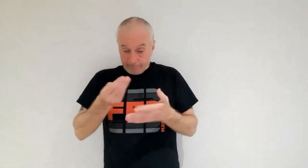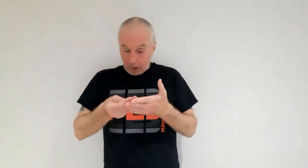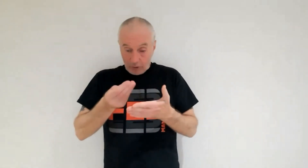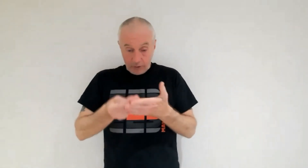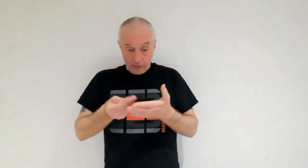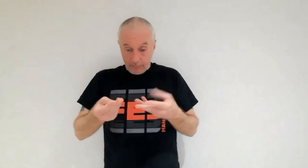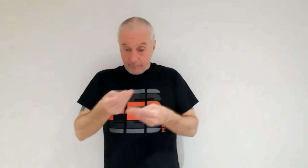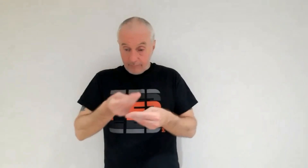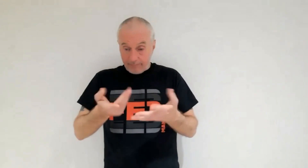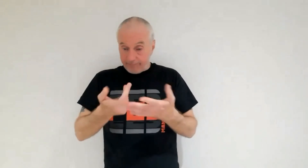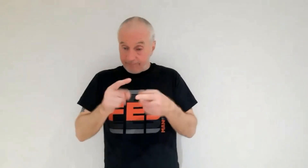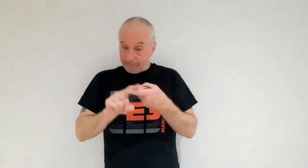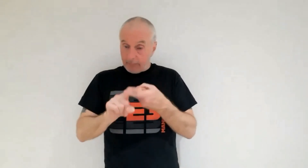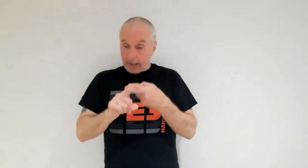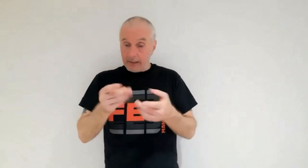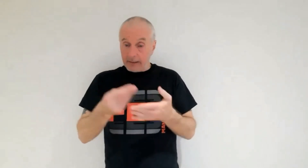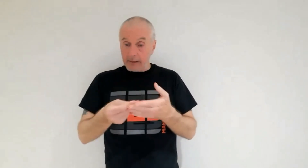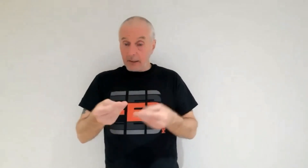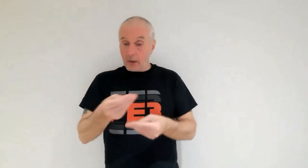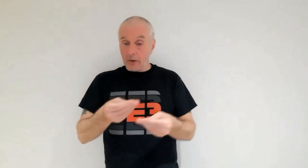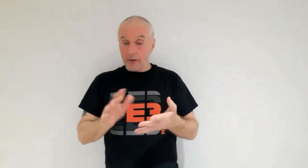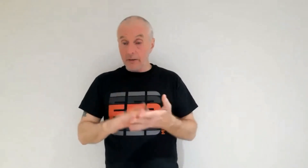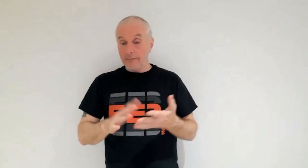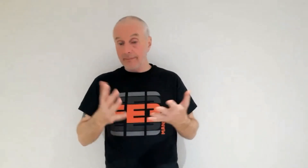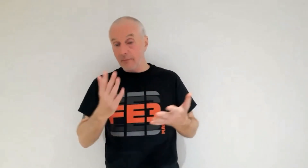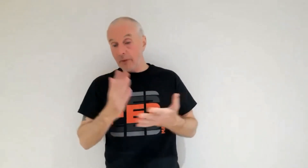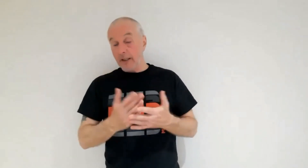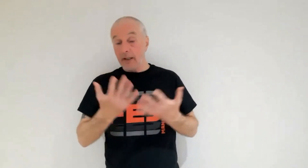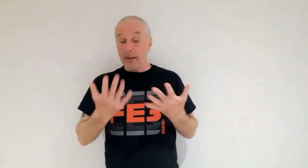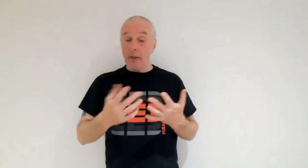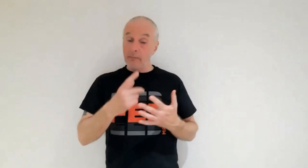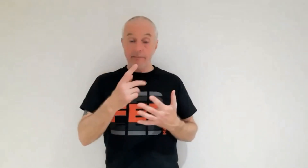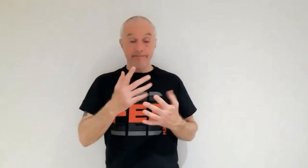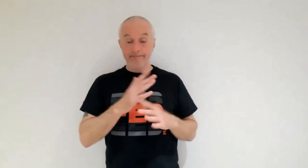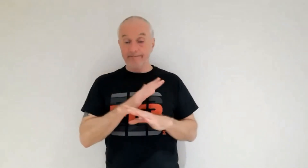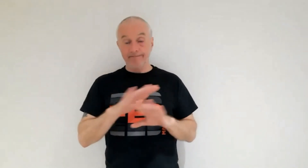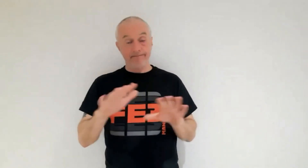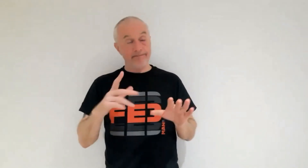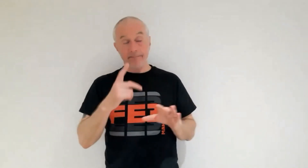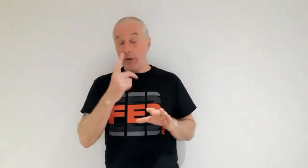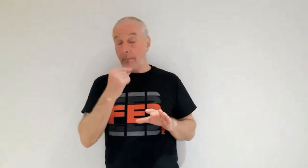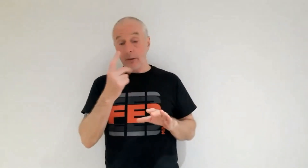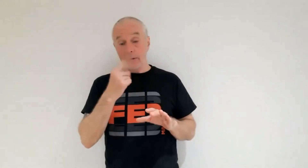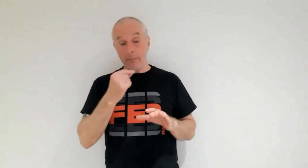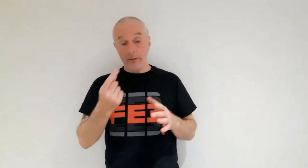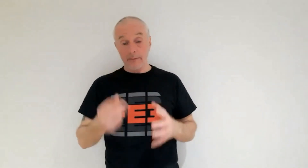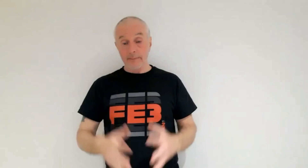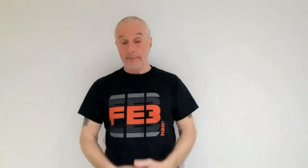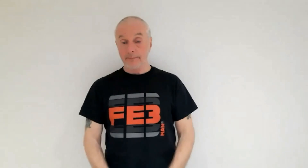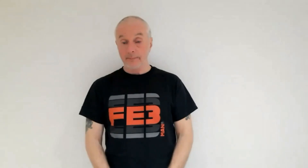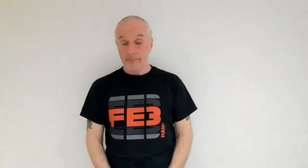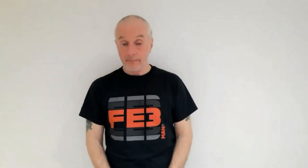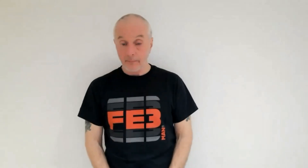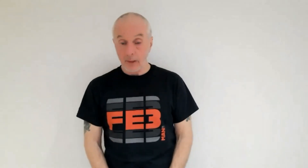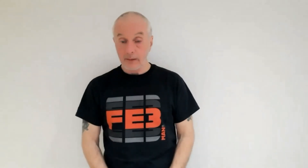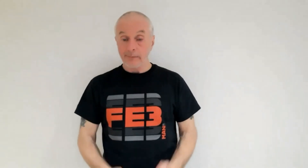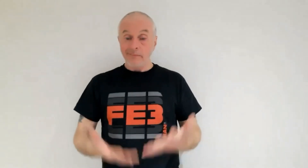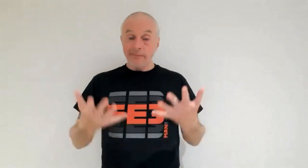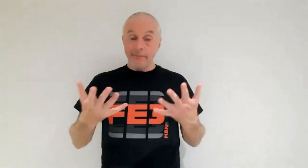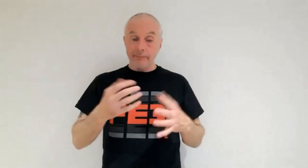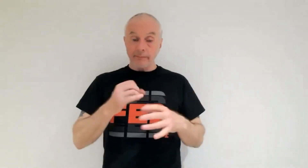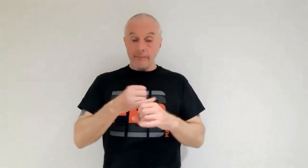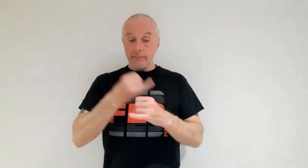and economically, it's just not really possible to do. So, you know, sort of gas bills